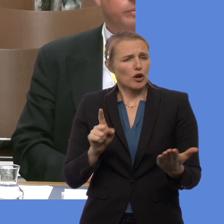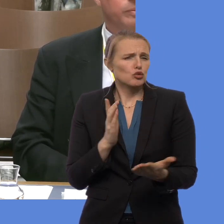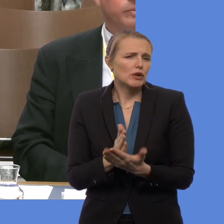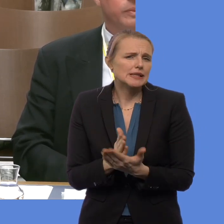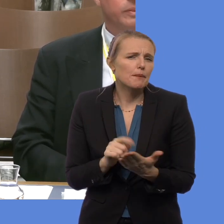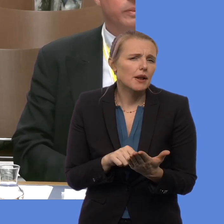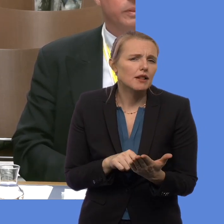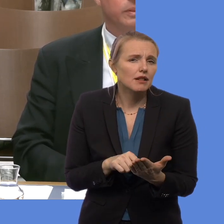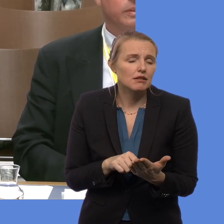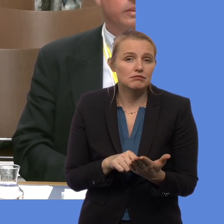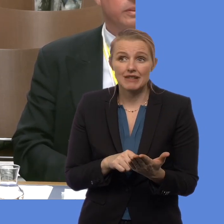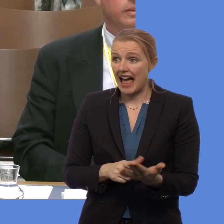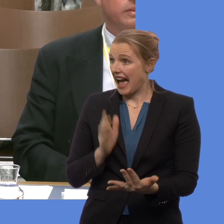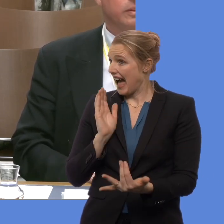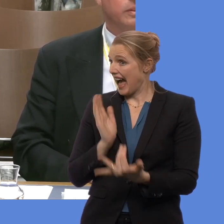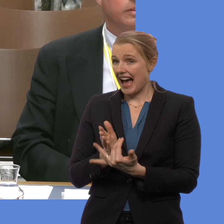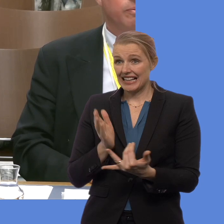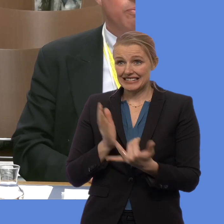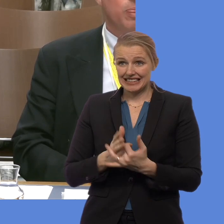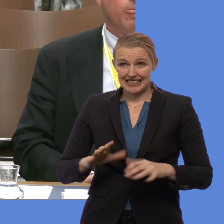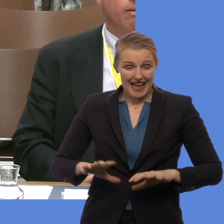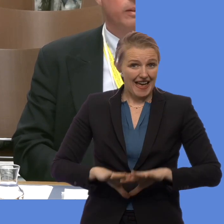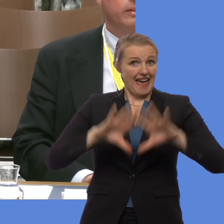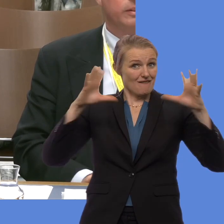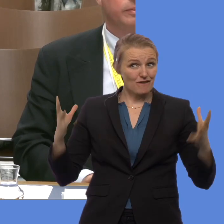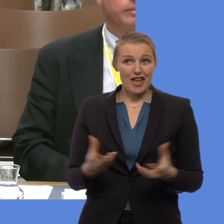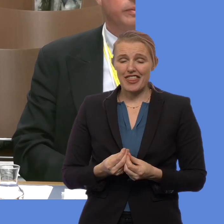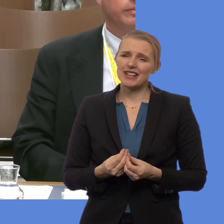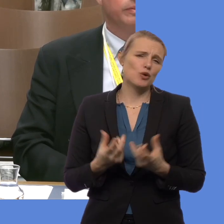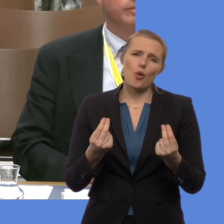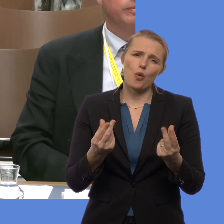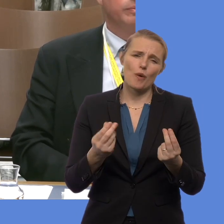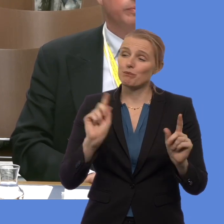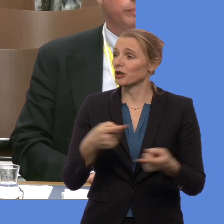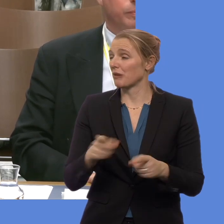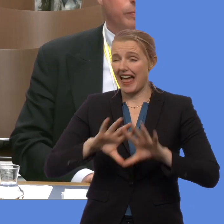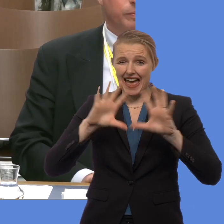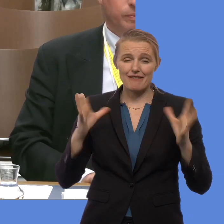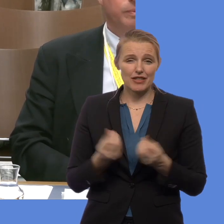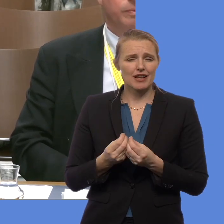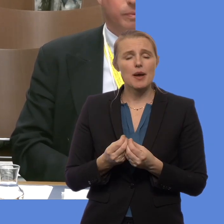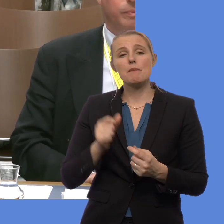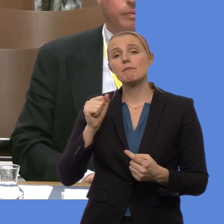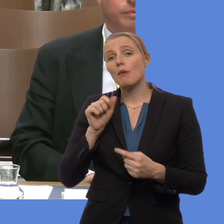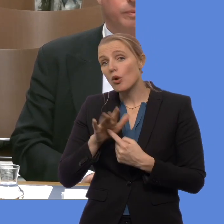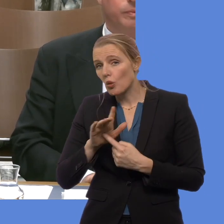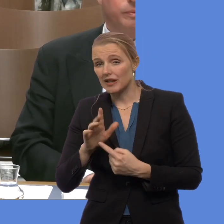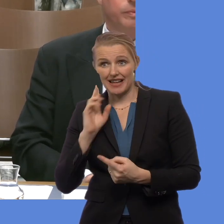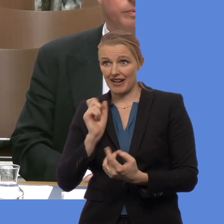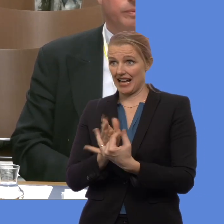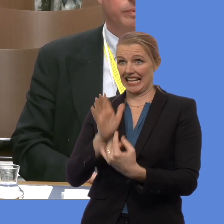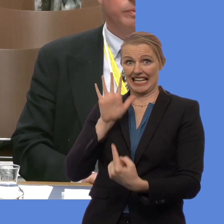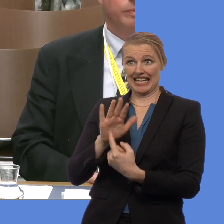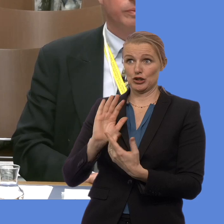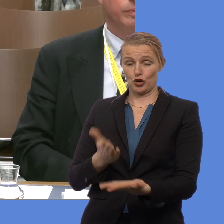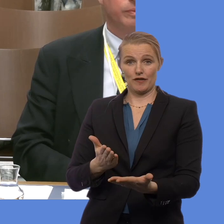Is it access all areas, which are the feedback we've got so far is no, key services. And then through that guidance and best practice, we